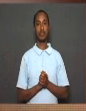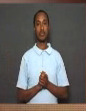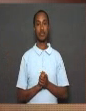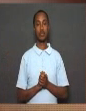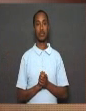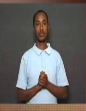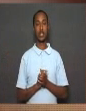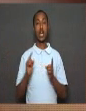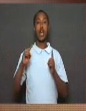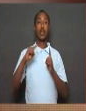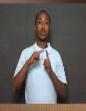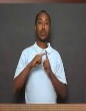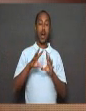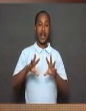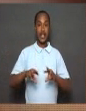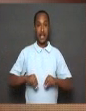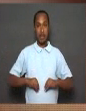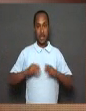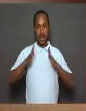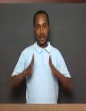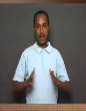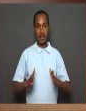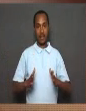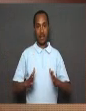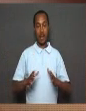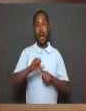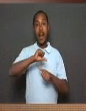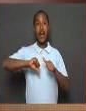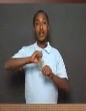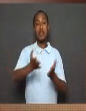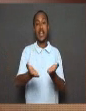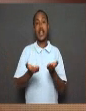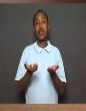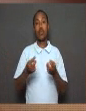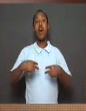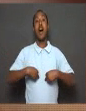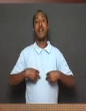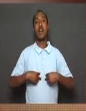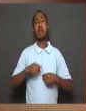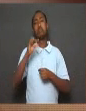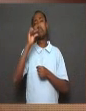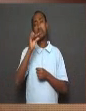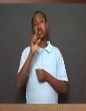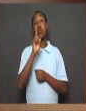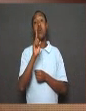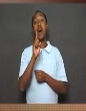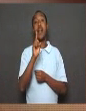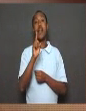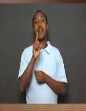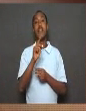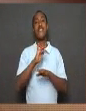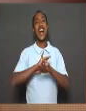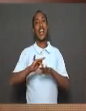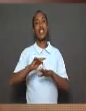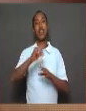In order to be an acceptor, an atom needs to have at least one vacant